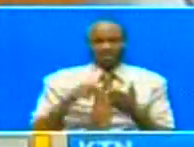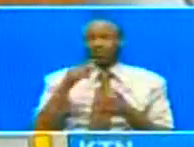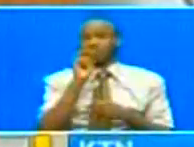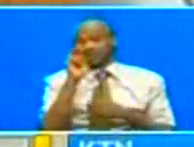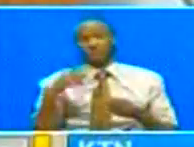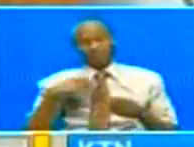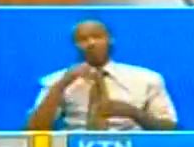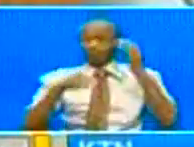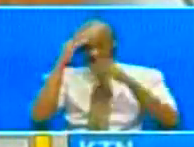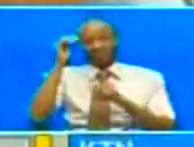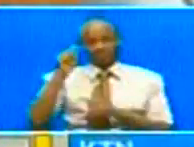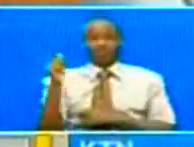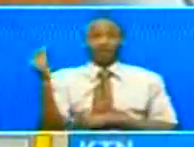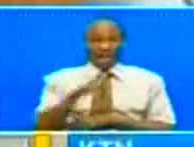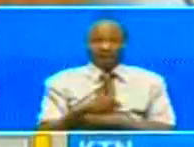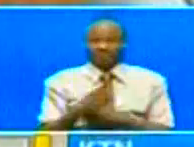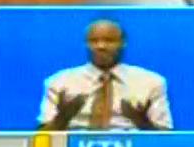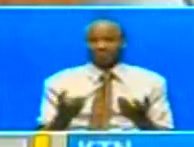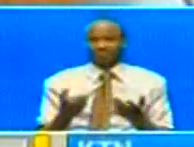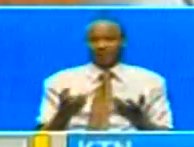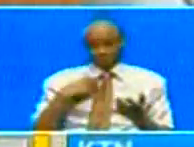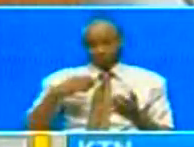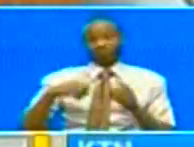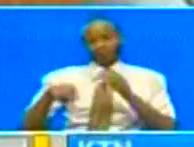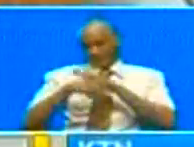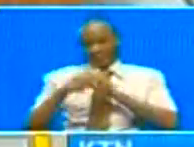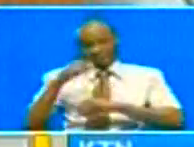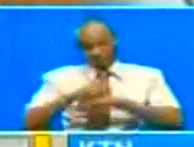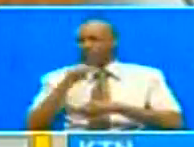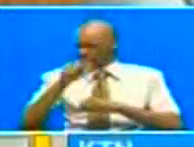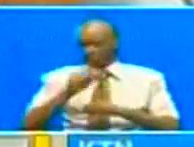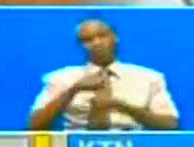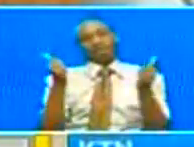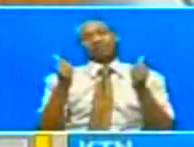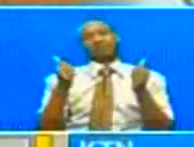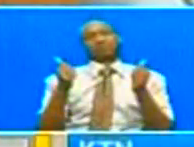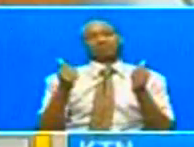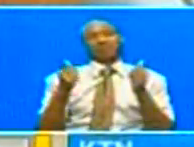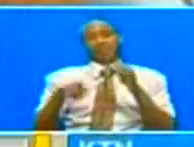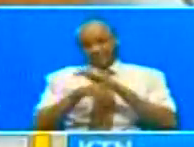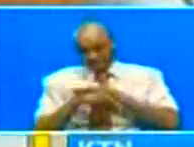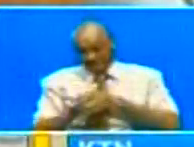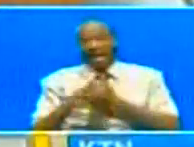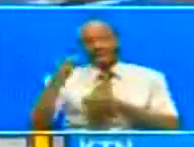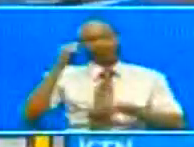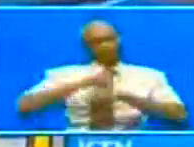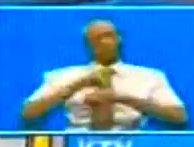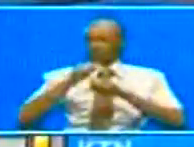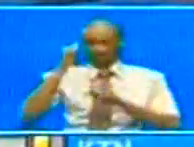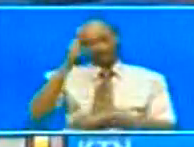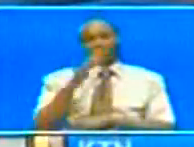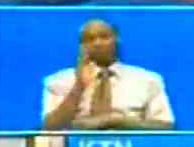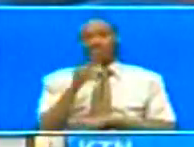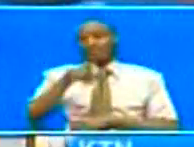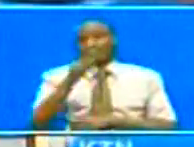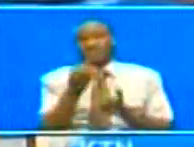from universities. Innovators will come from preschool and pre-primary and primary and high school. And the only